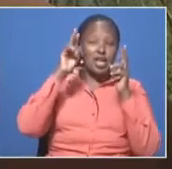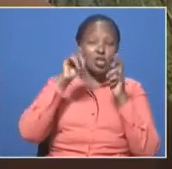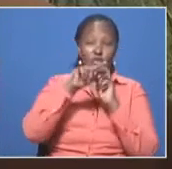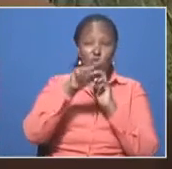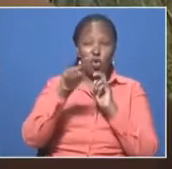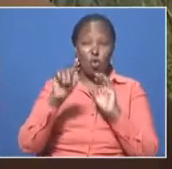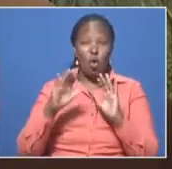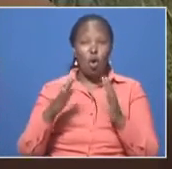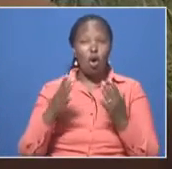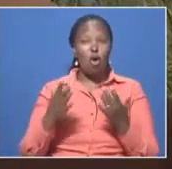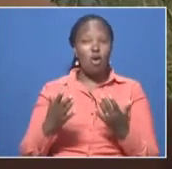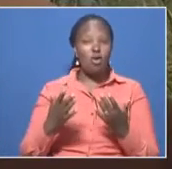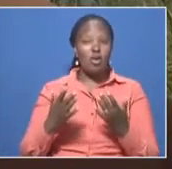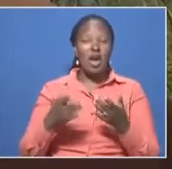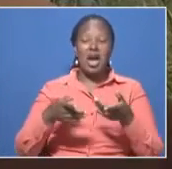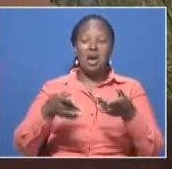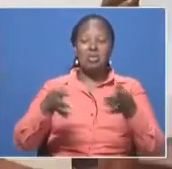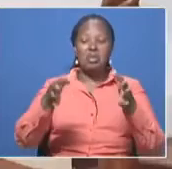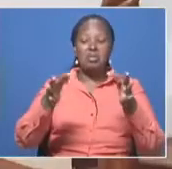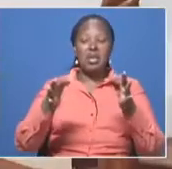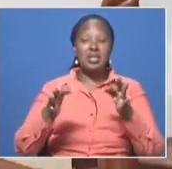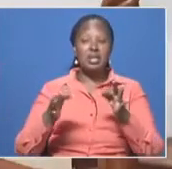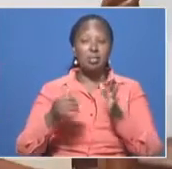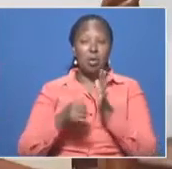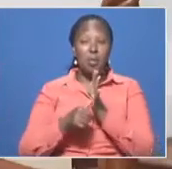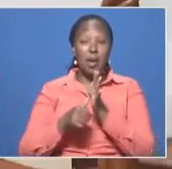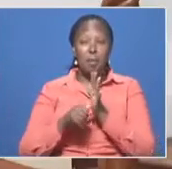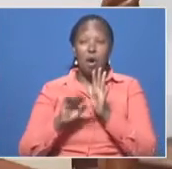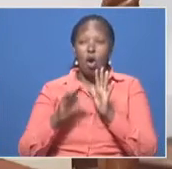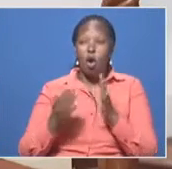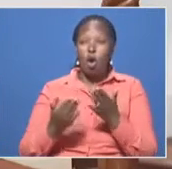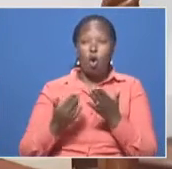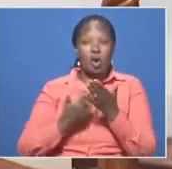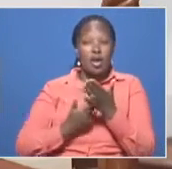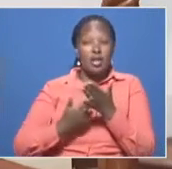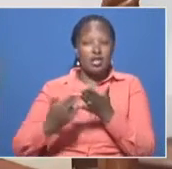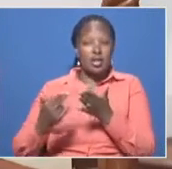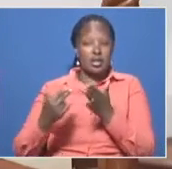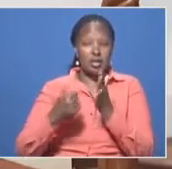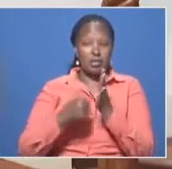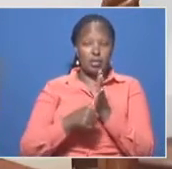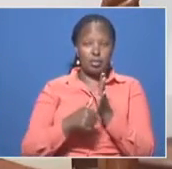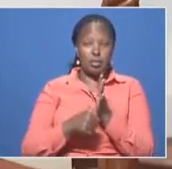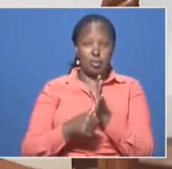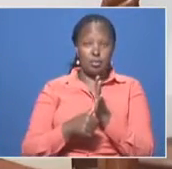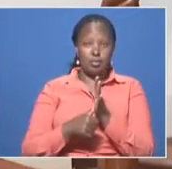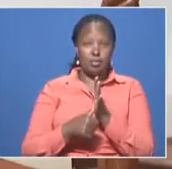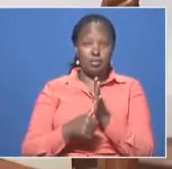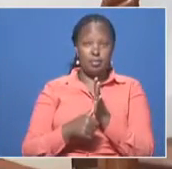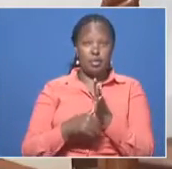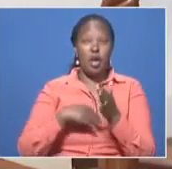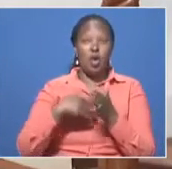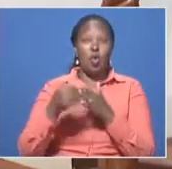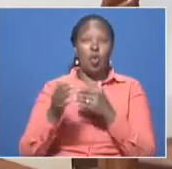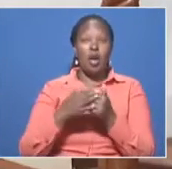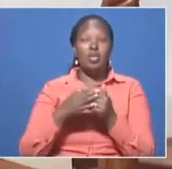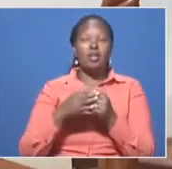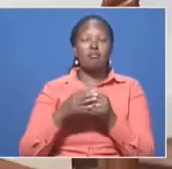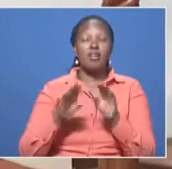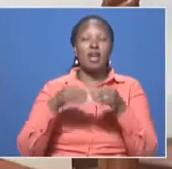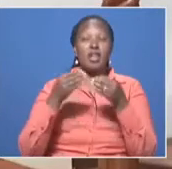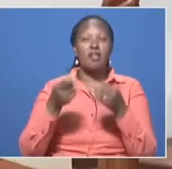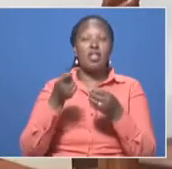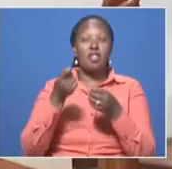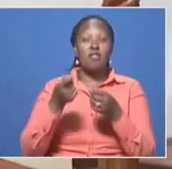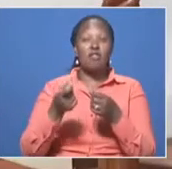Is it an accountability and integrity issue for you? And should, given the very few numbers